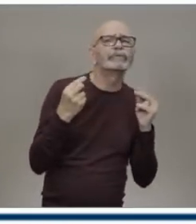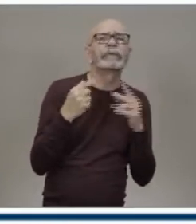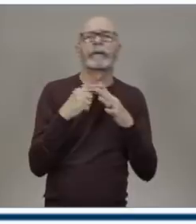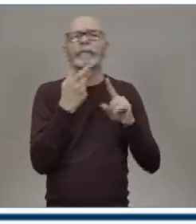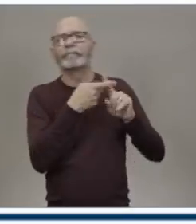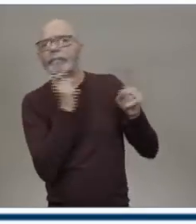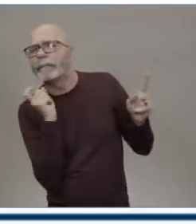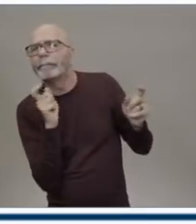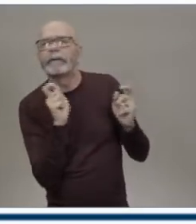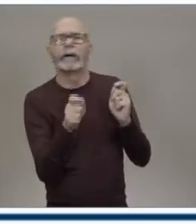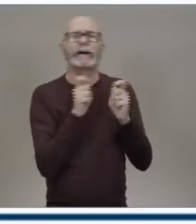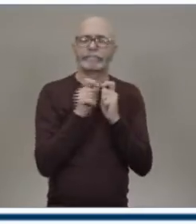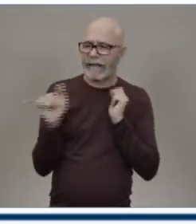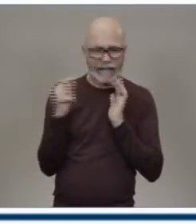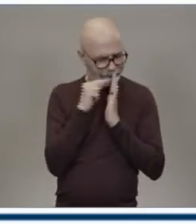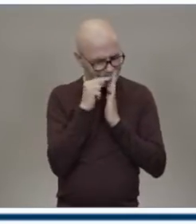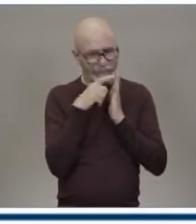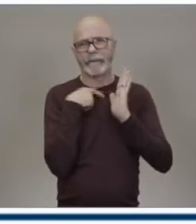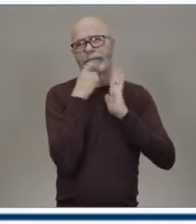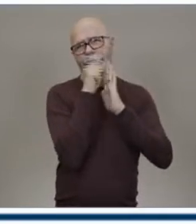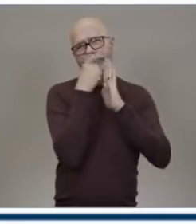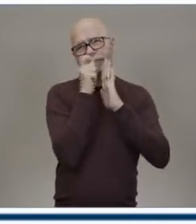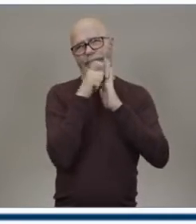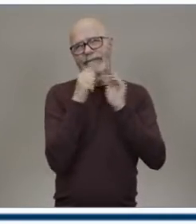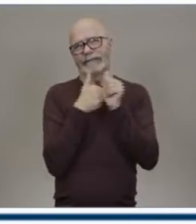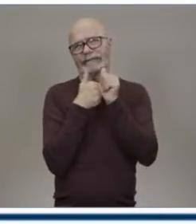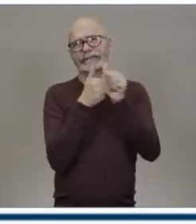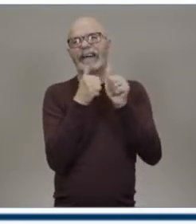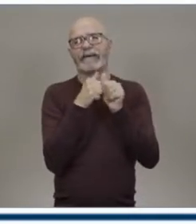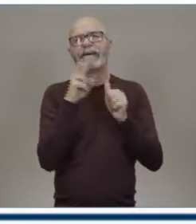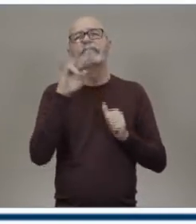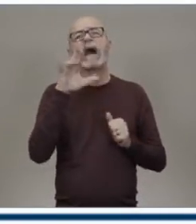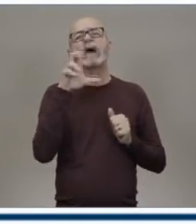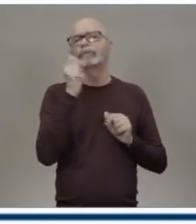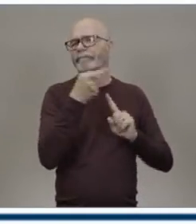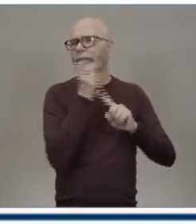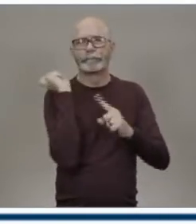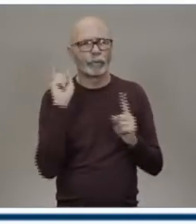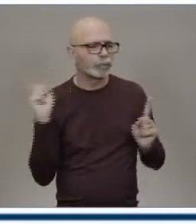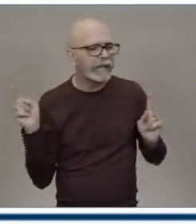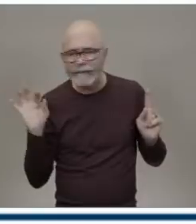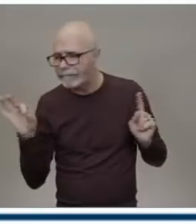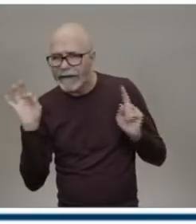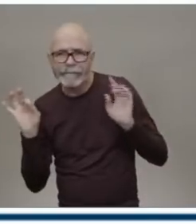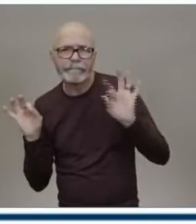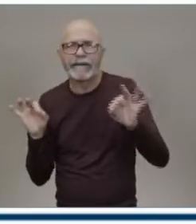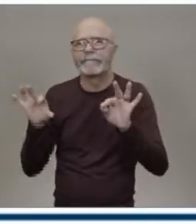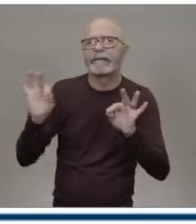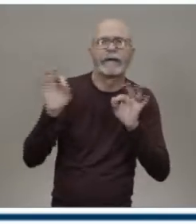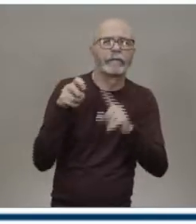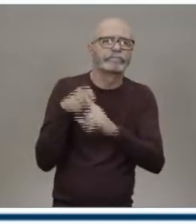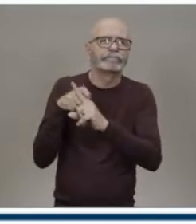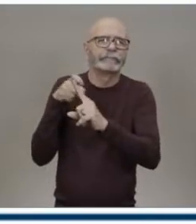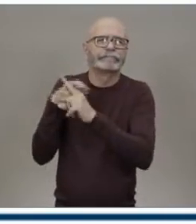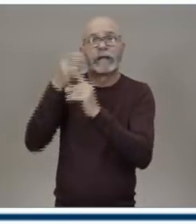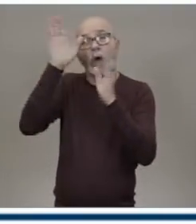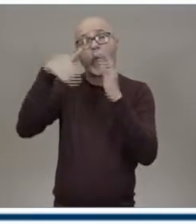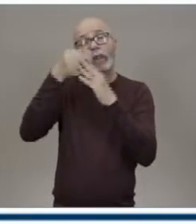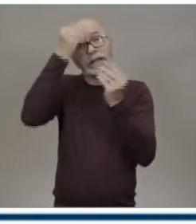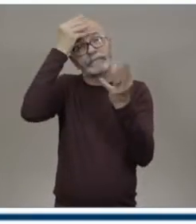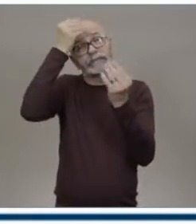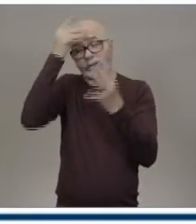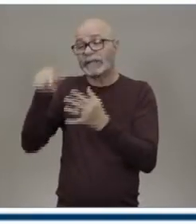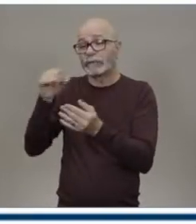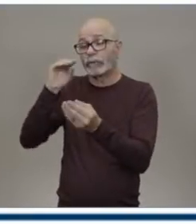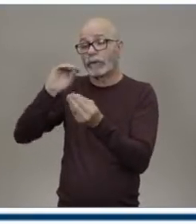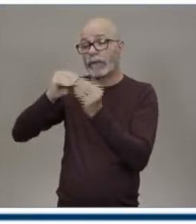pick up some viruses during that period of time, which has helped us to keep our case numbers low. Go ahead with your follow-up, Keith. And this is